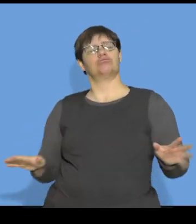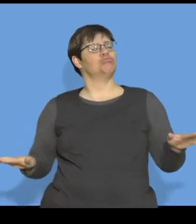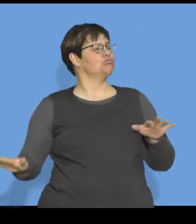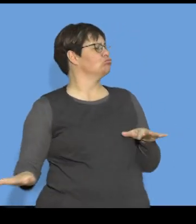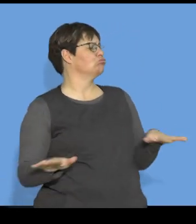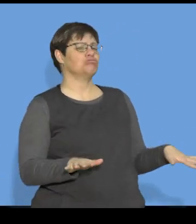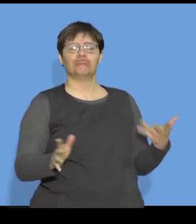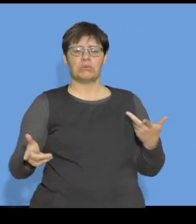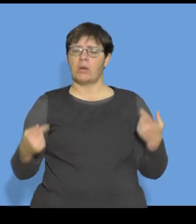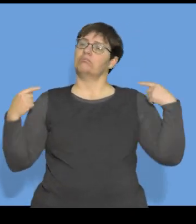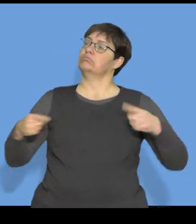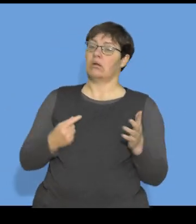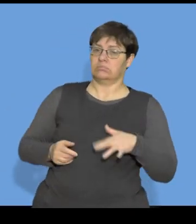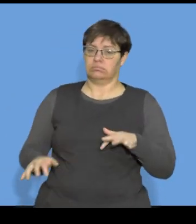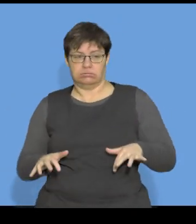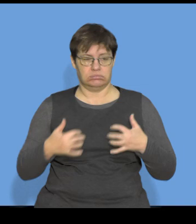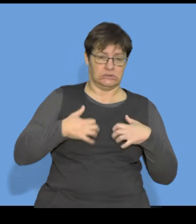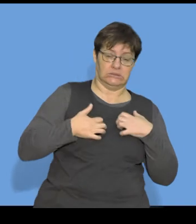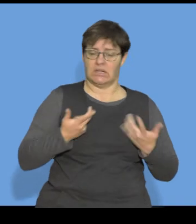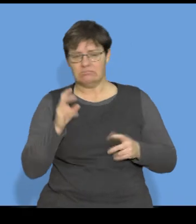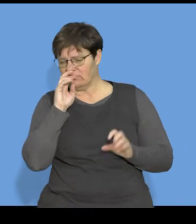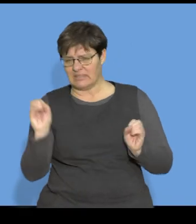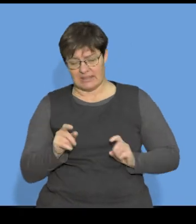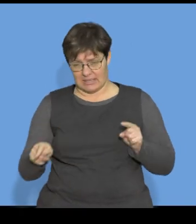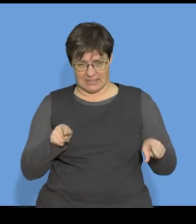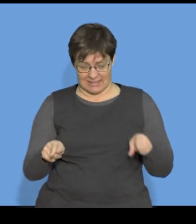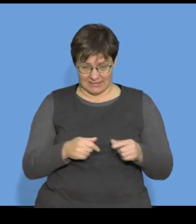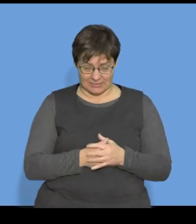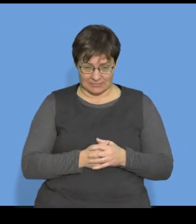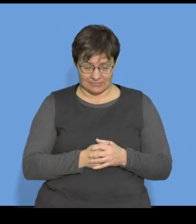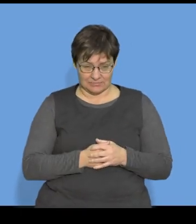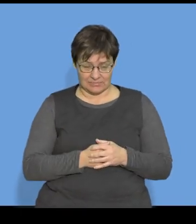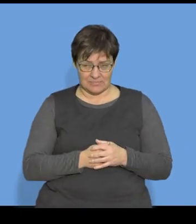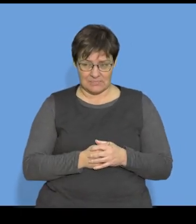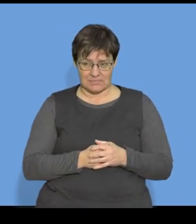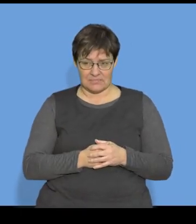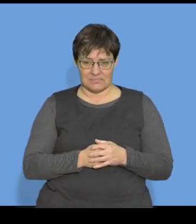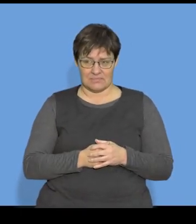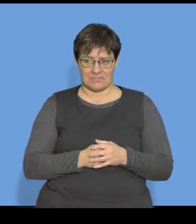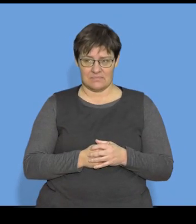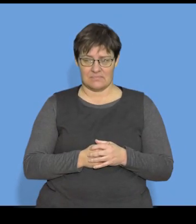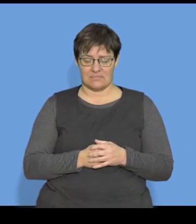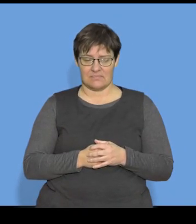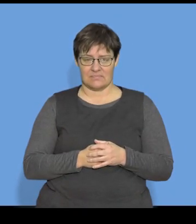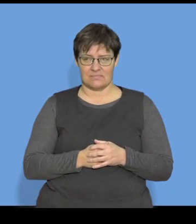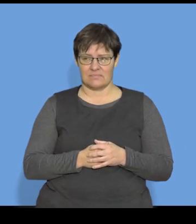to be at the edge. So we have the parasympathetic branch that kicks in.